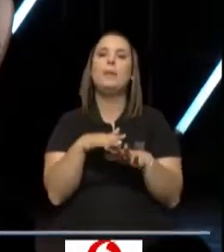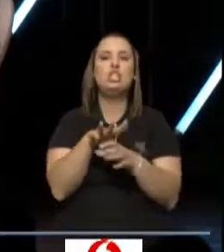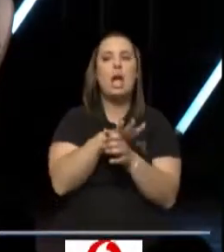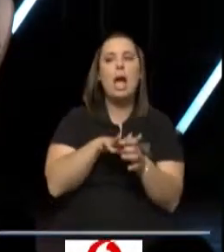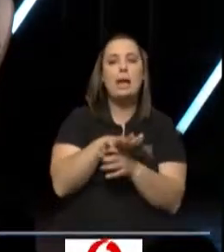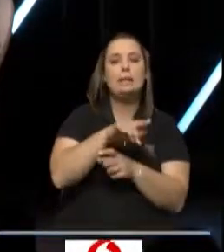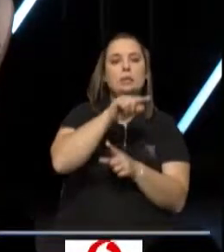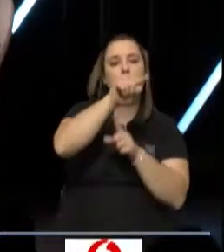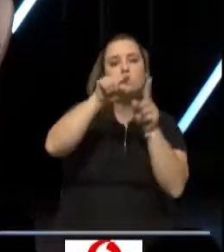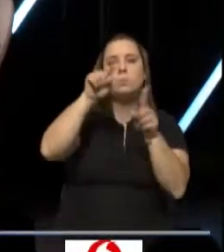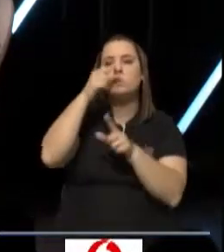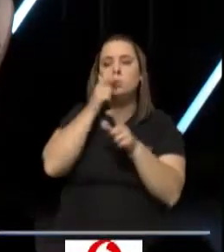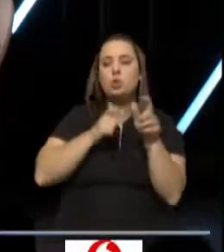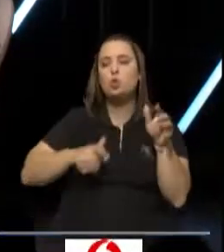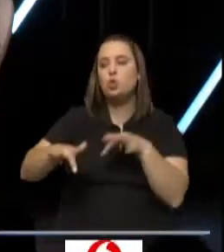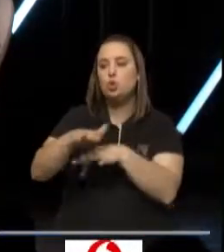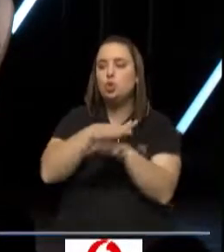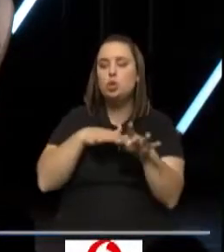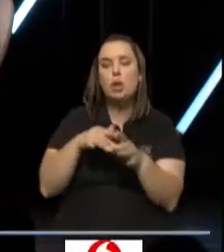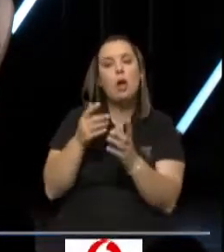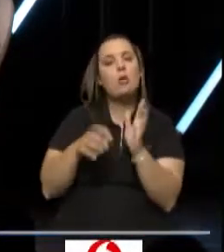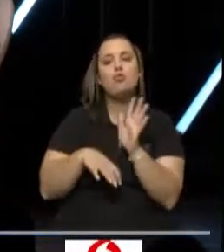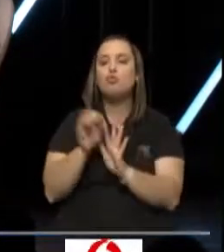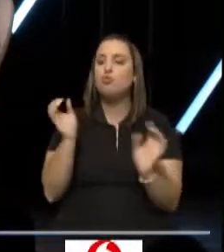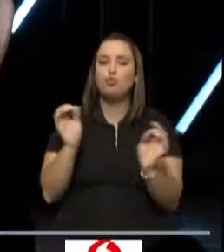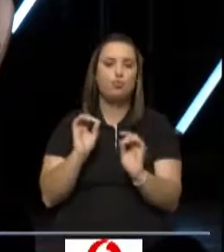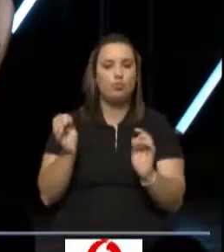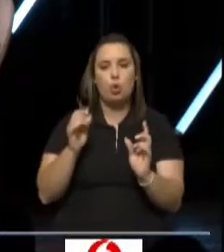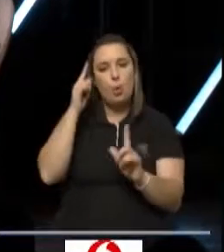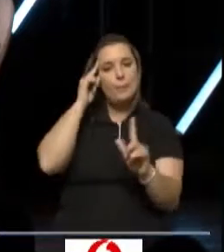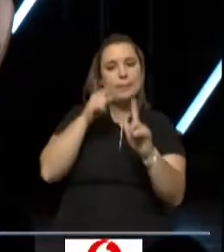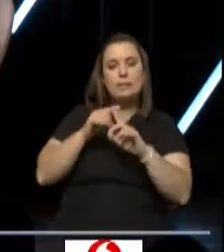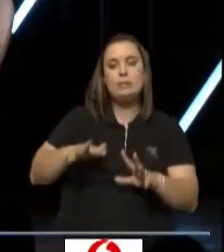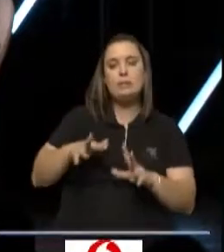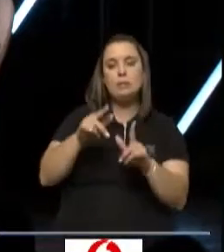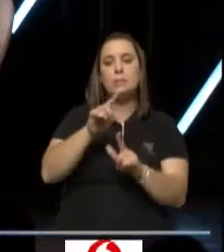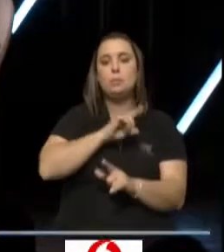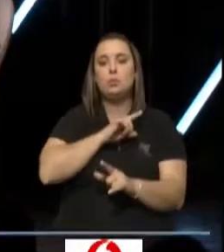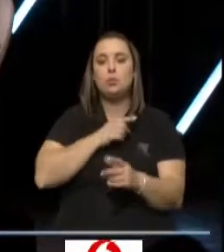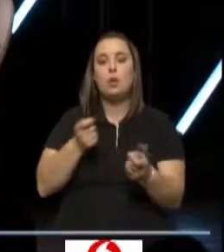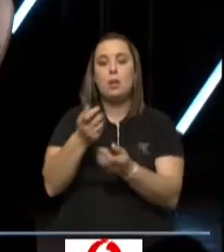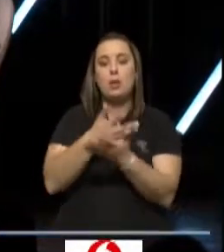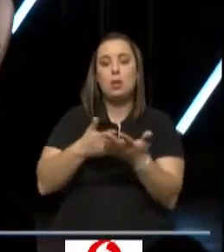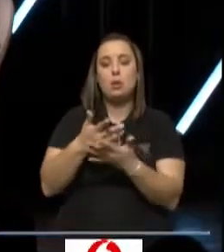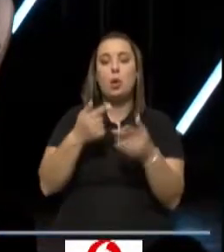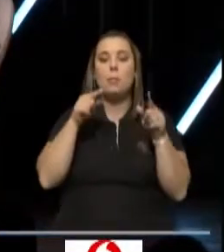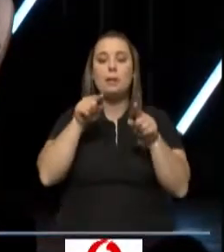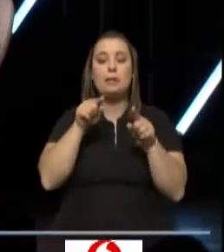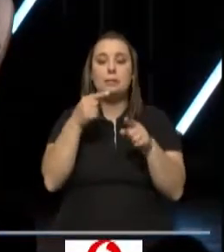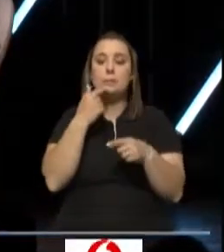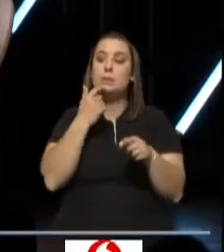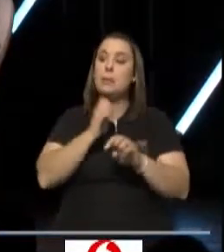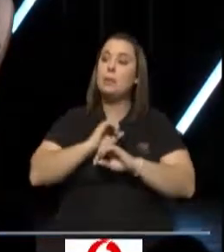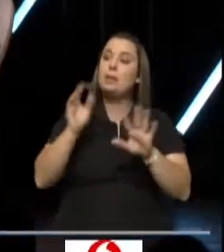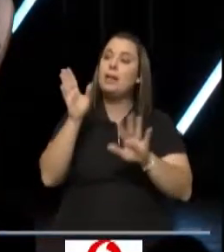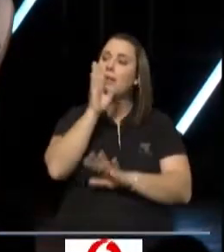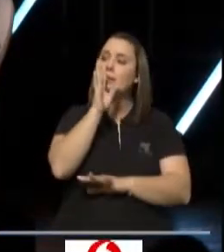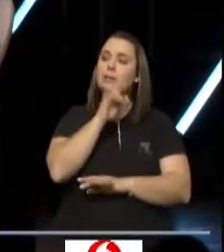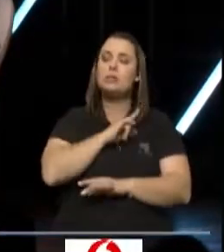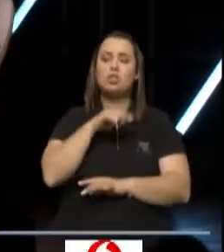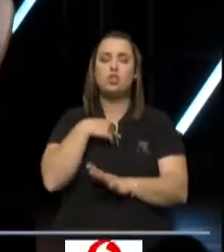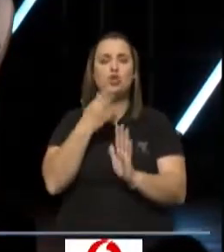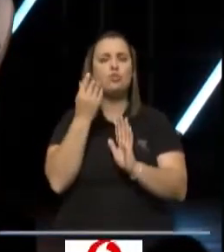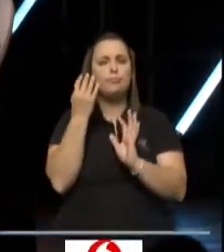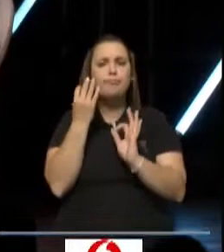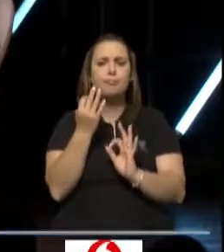many areas and parts of the population that didn't have the condition for a personal and economic development.